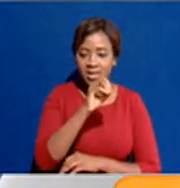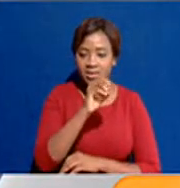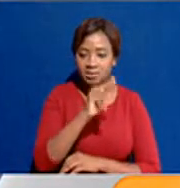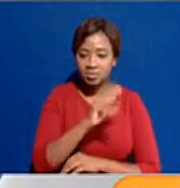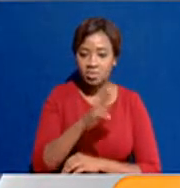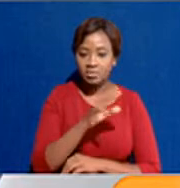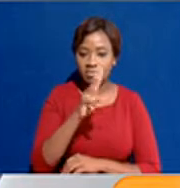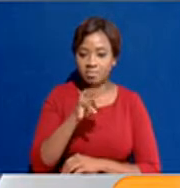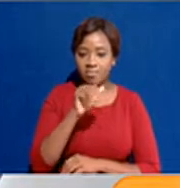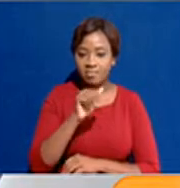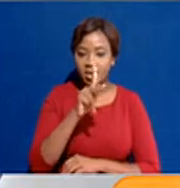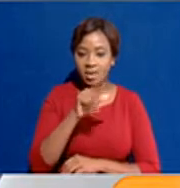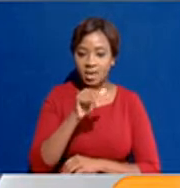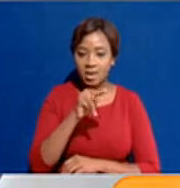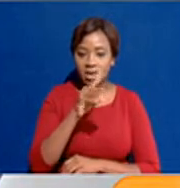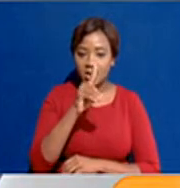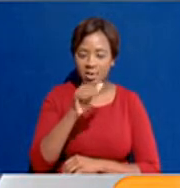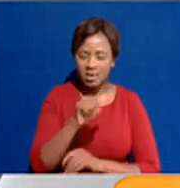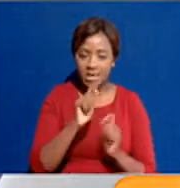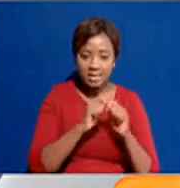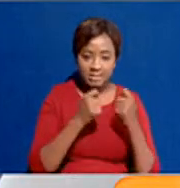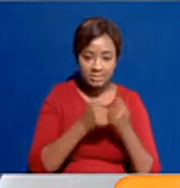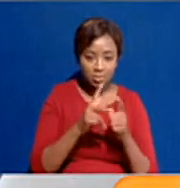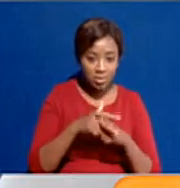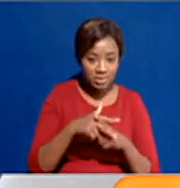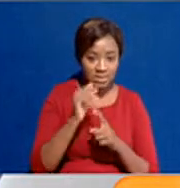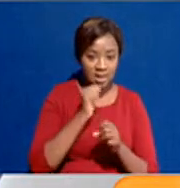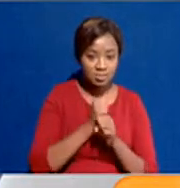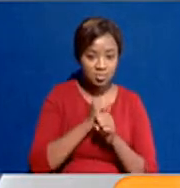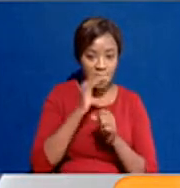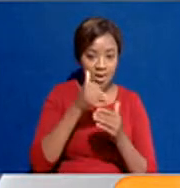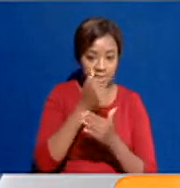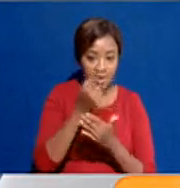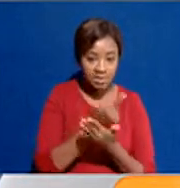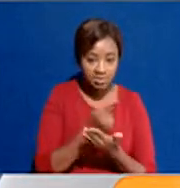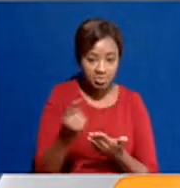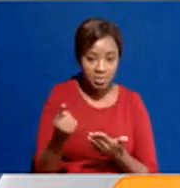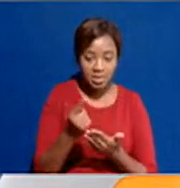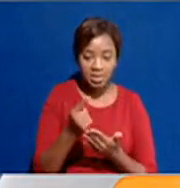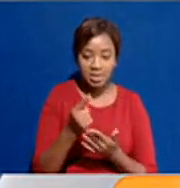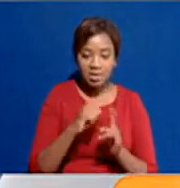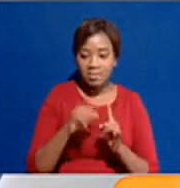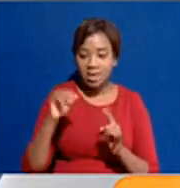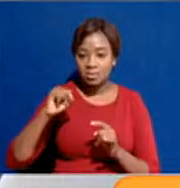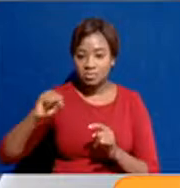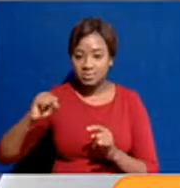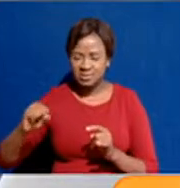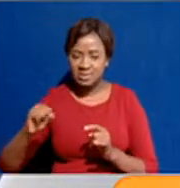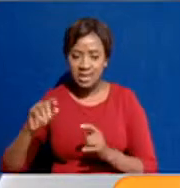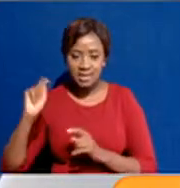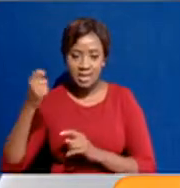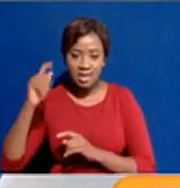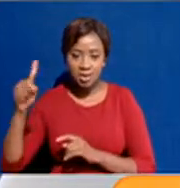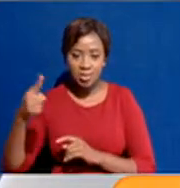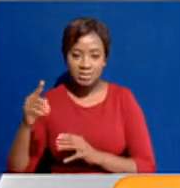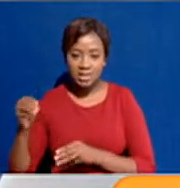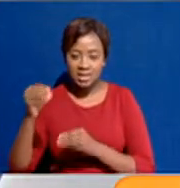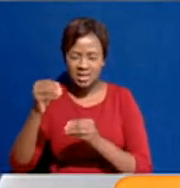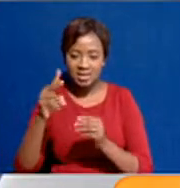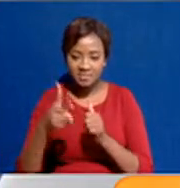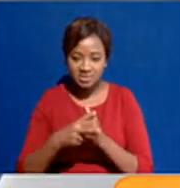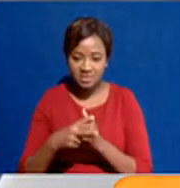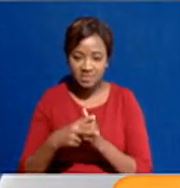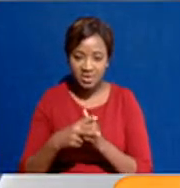know, will continue with work, say, next week, even as, you know, the Kenya Kwanza side presents at 7. We've seen the Azimio 7